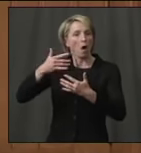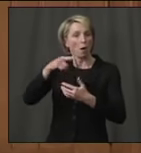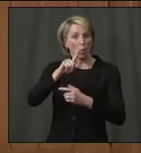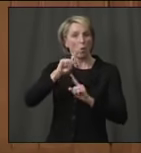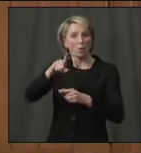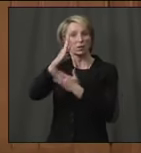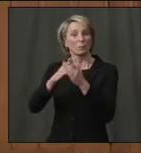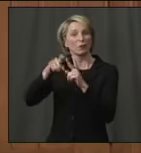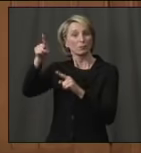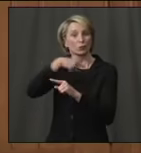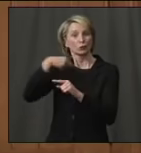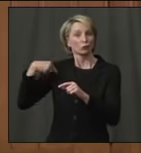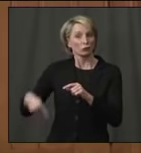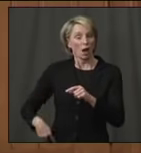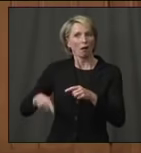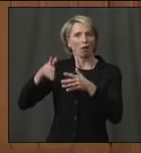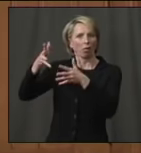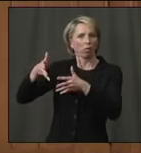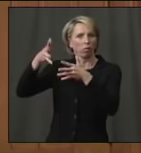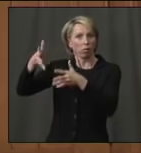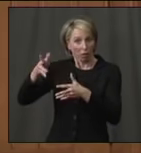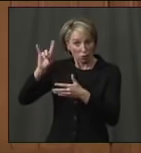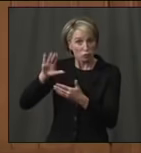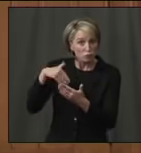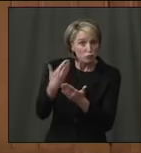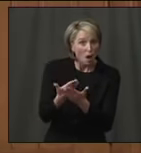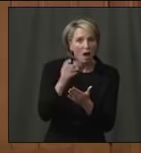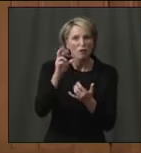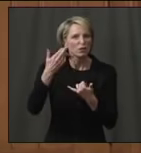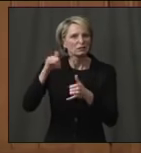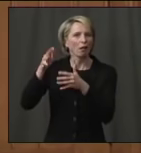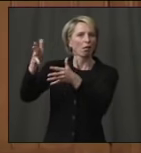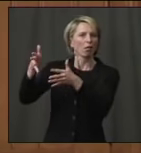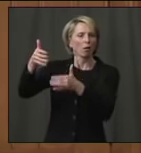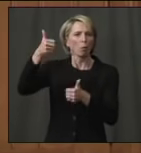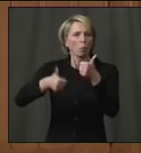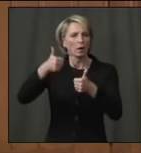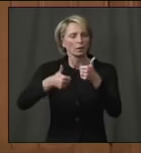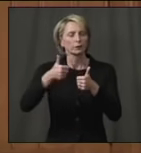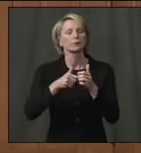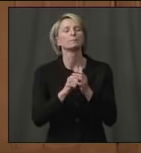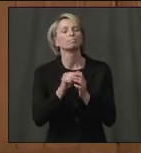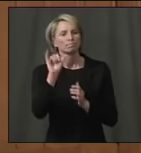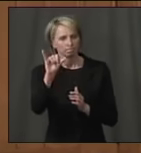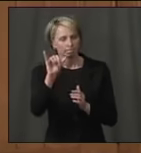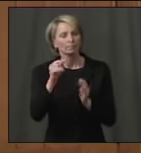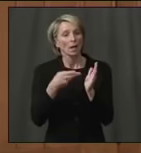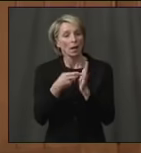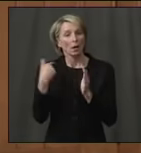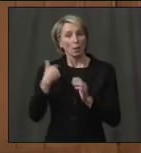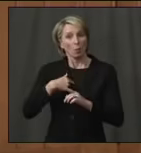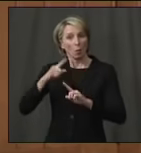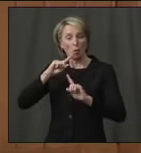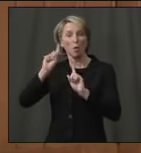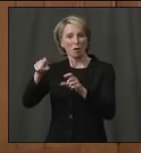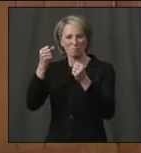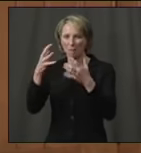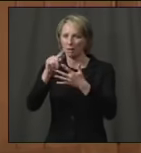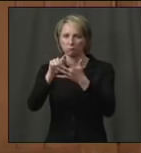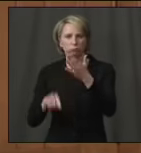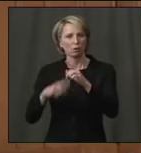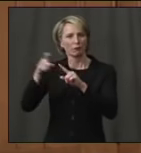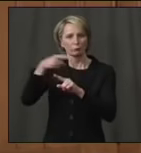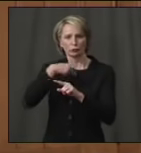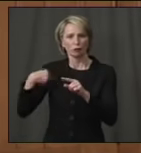good news, though, Christine, is that a lot of them have arrived. We've had a very good week and a half now on PPE.